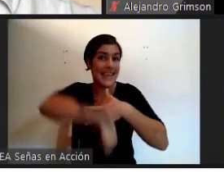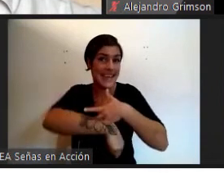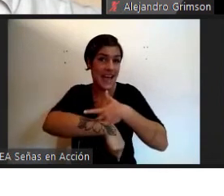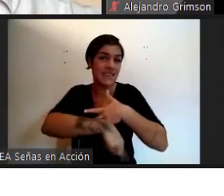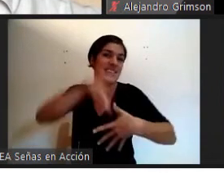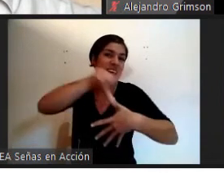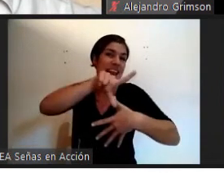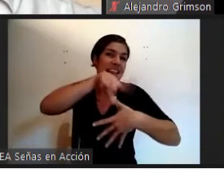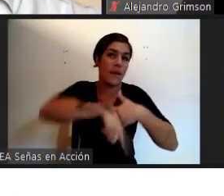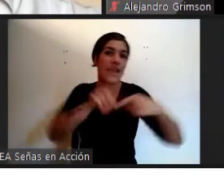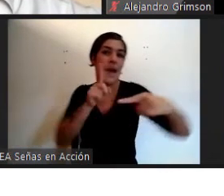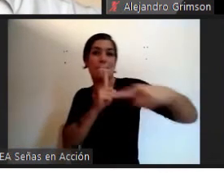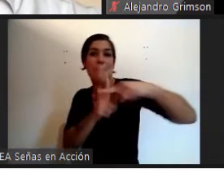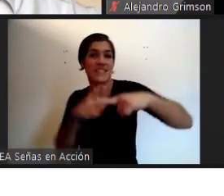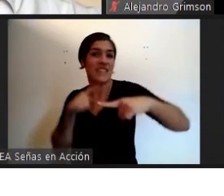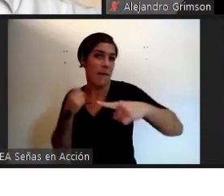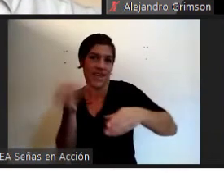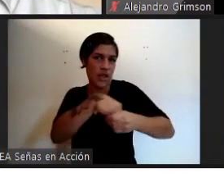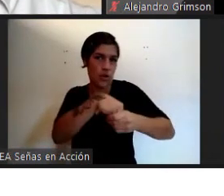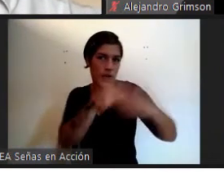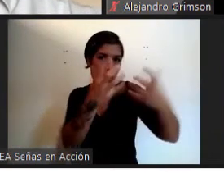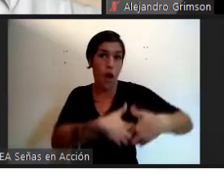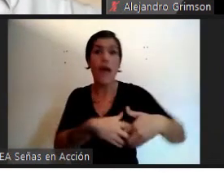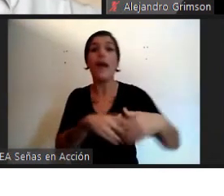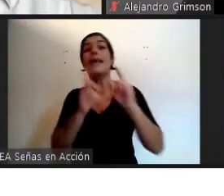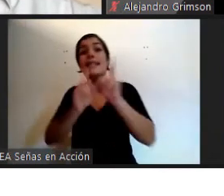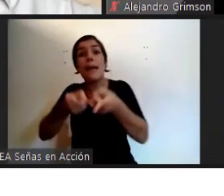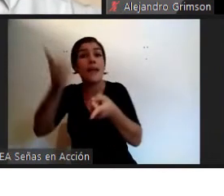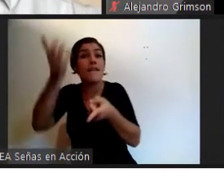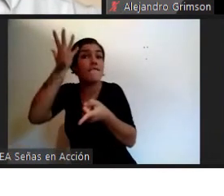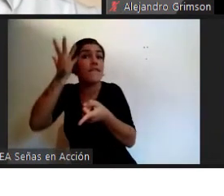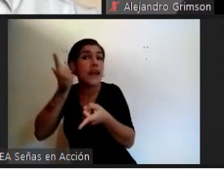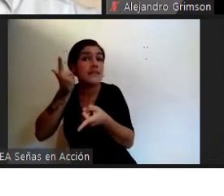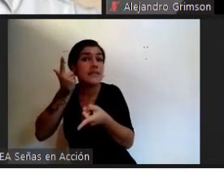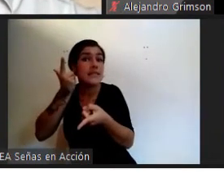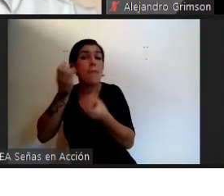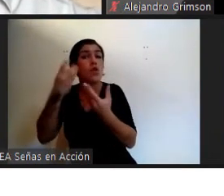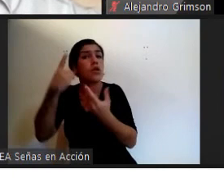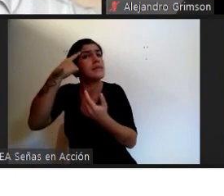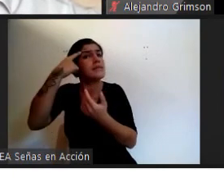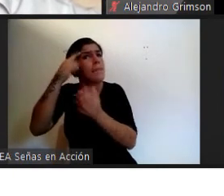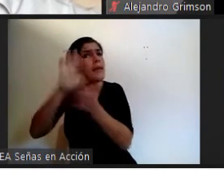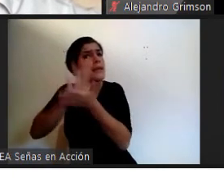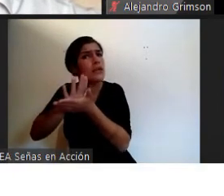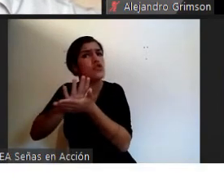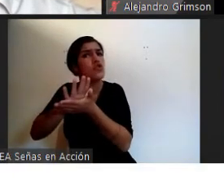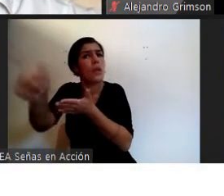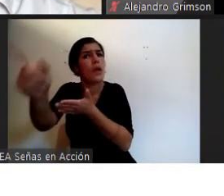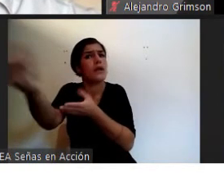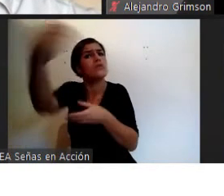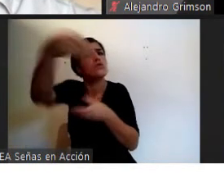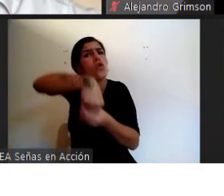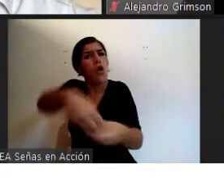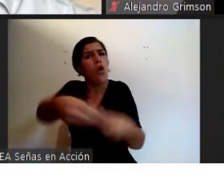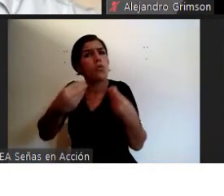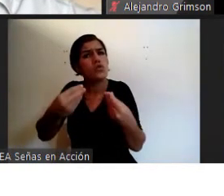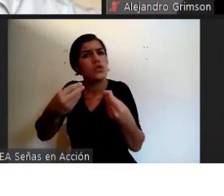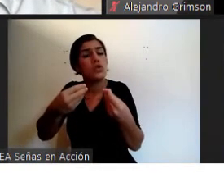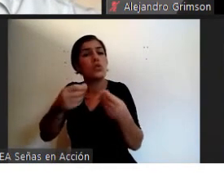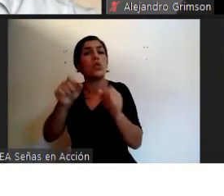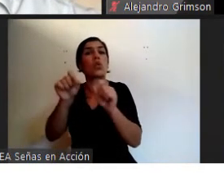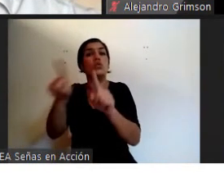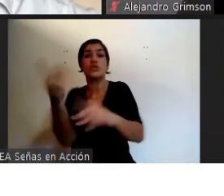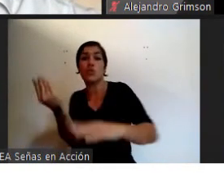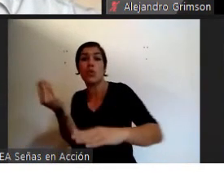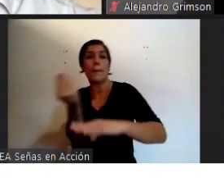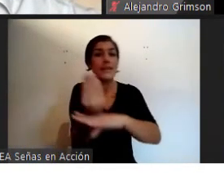is and Africa as well. Well, I said that the presence of representatives from these countries is not out